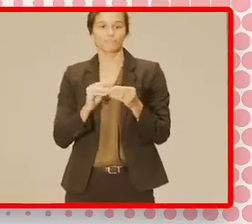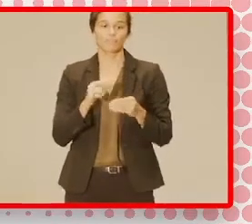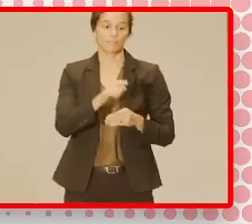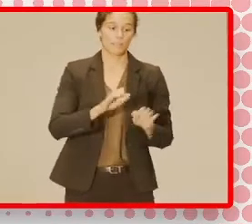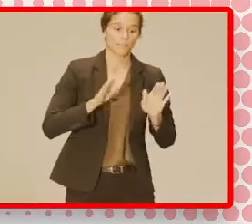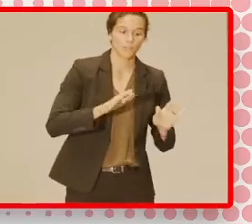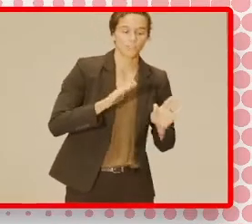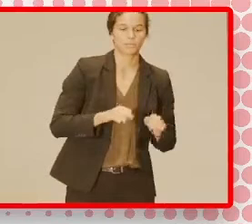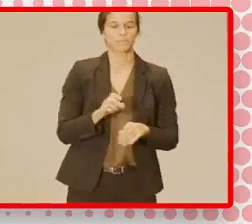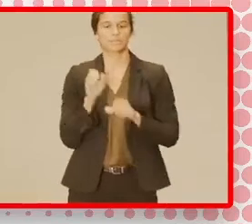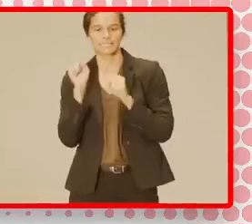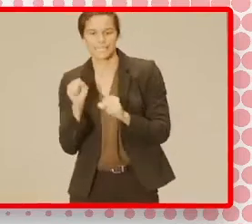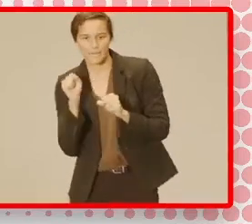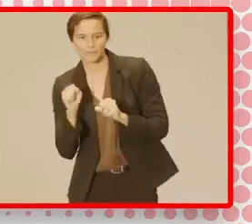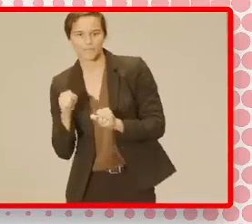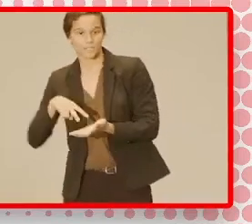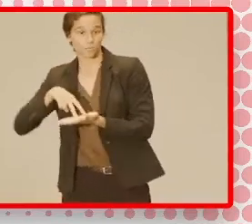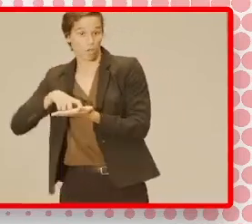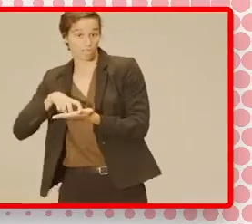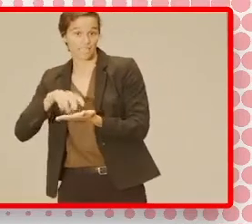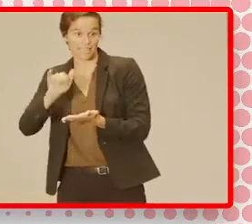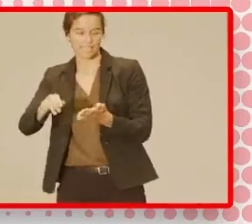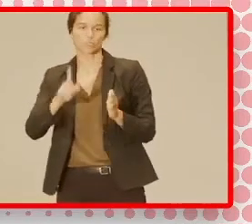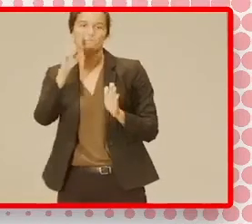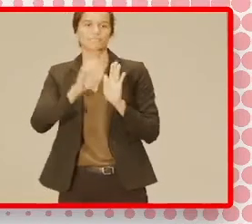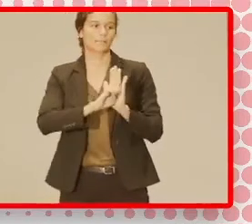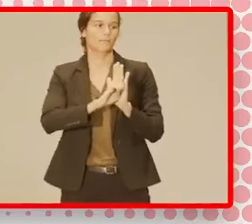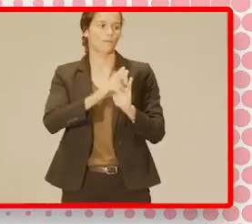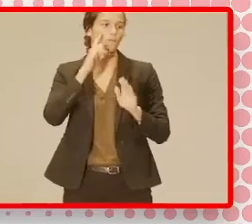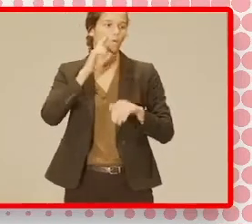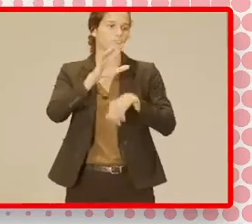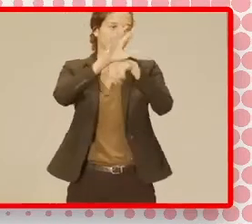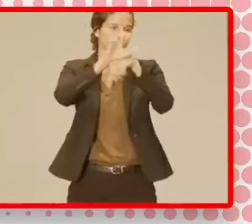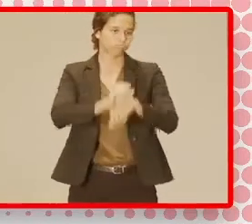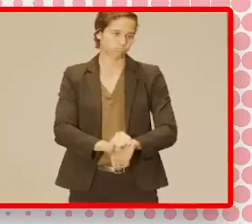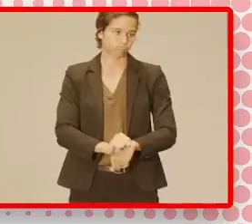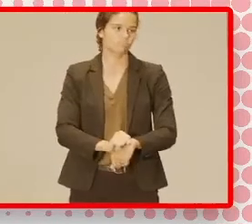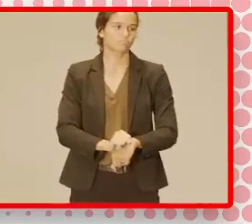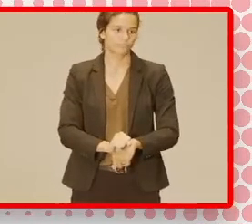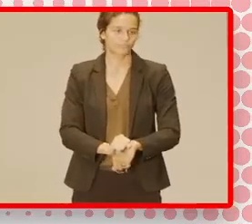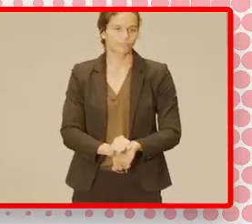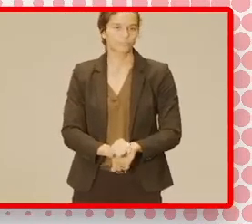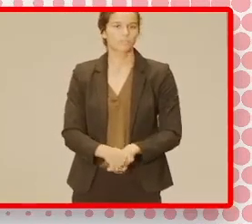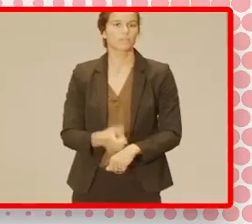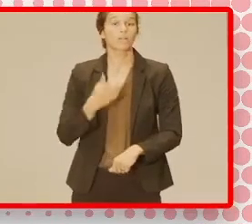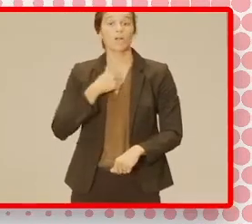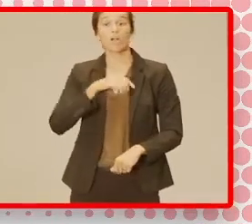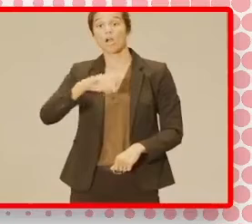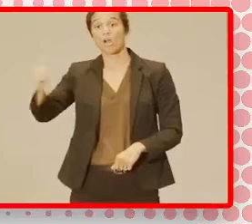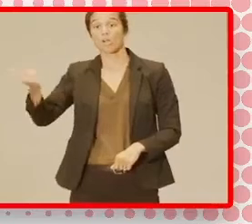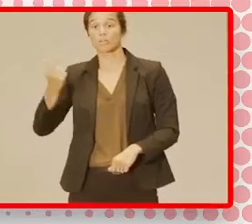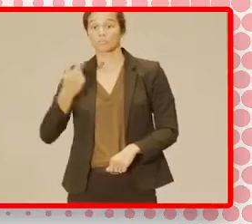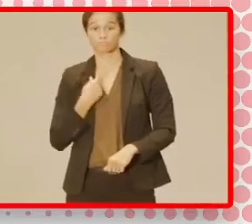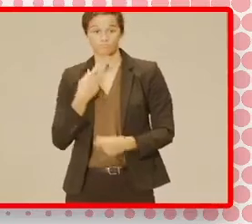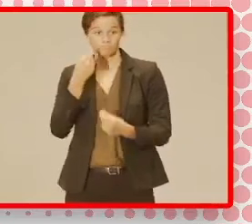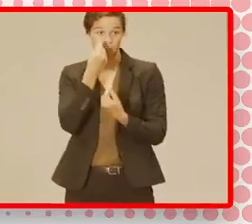habit. But let me tell you what else he did to go do an Ironman. Do you know when we started this journey 3 years ago, Chris couldn't